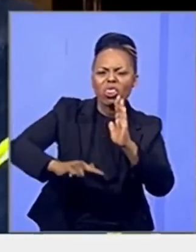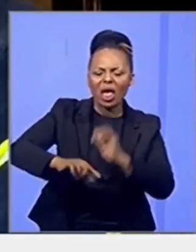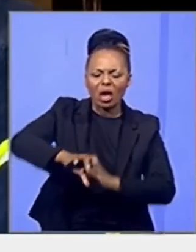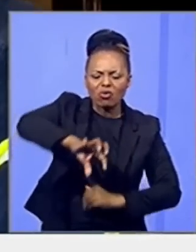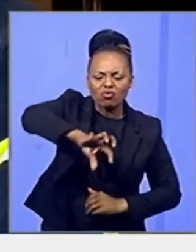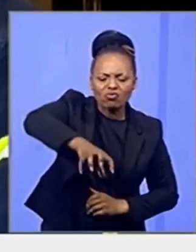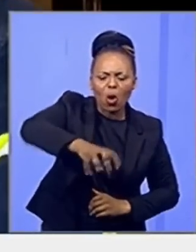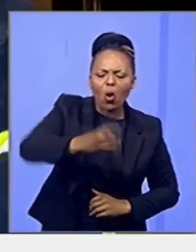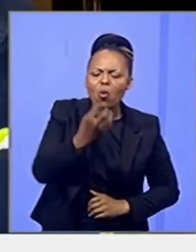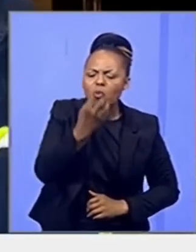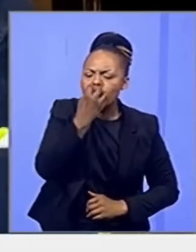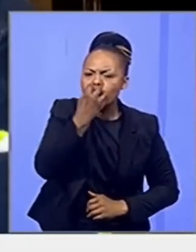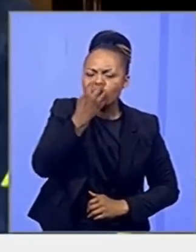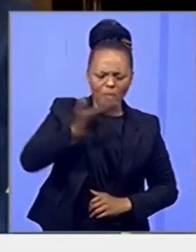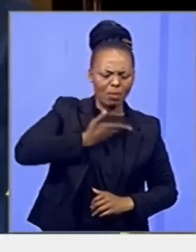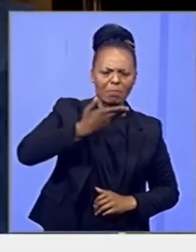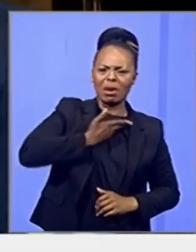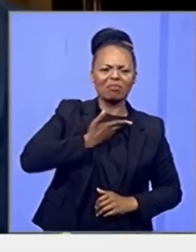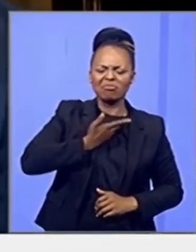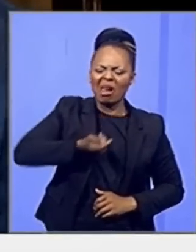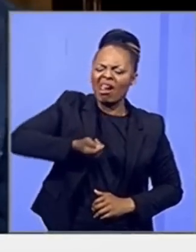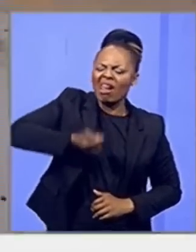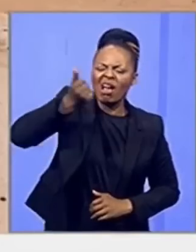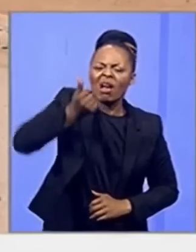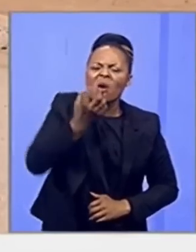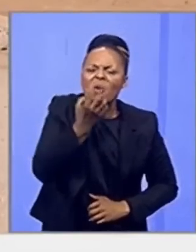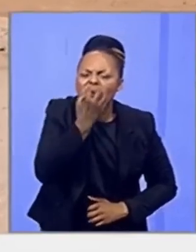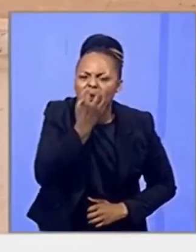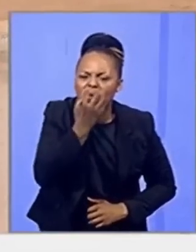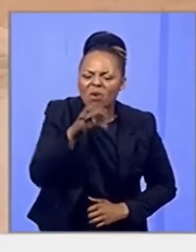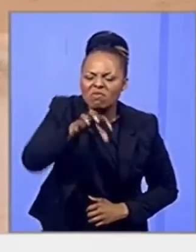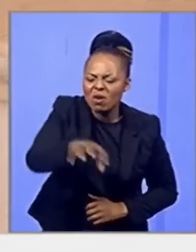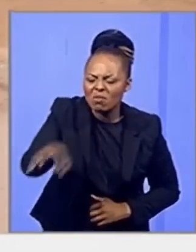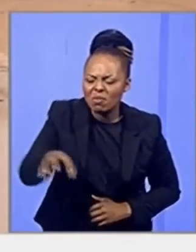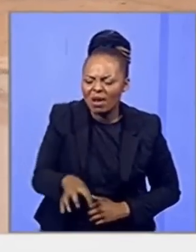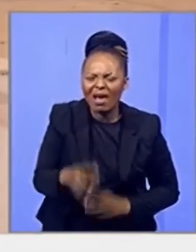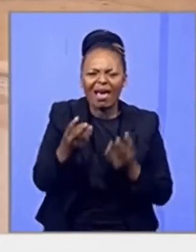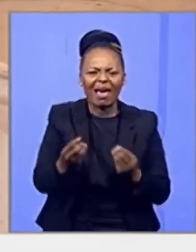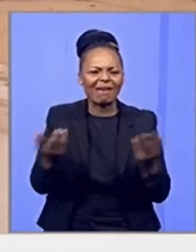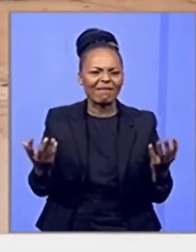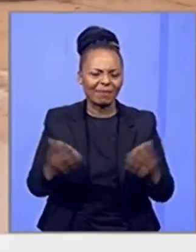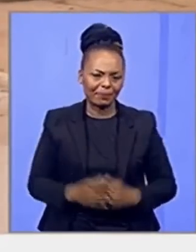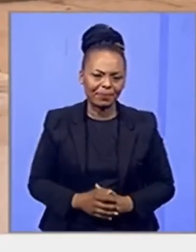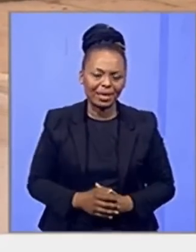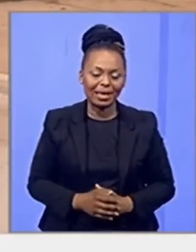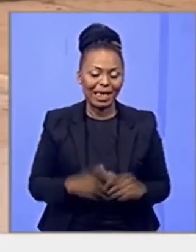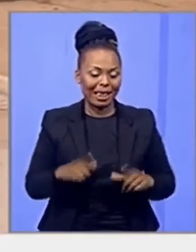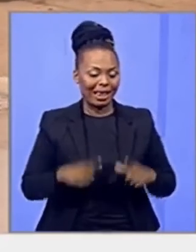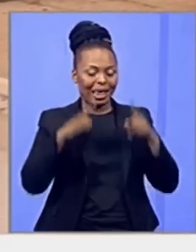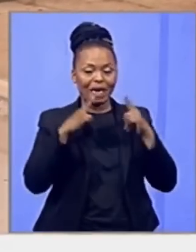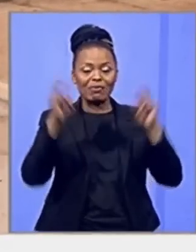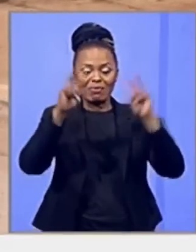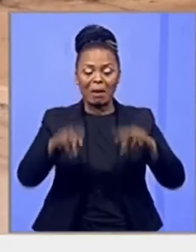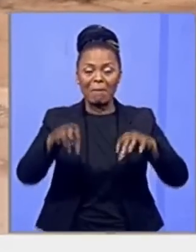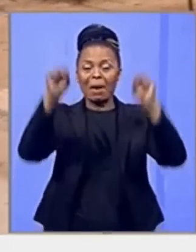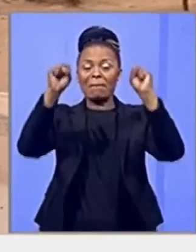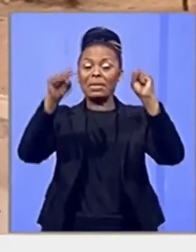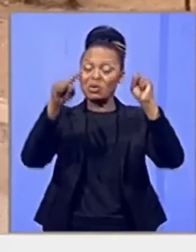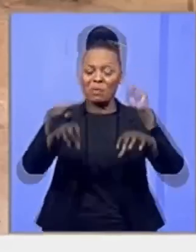palelwa ke go nna mogoti ka tshwanelo. Go dira le go iphedisa ntle le motlakase mo